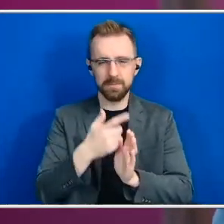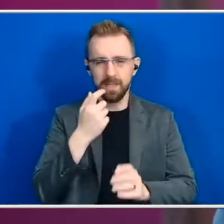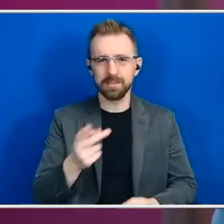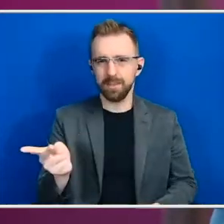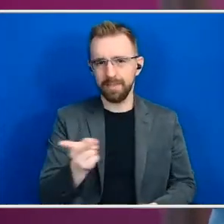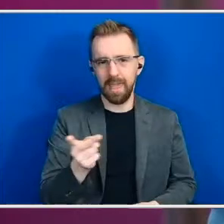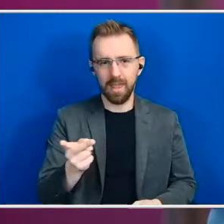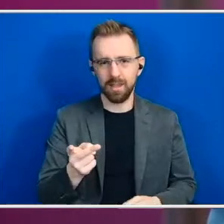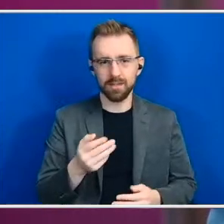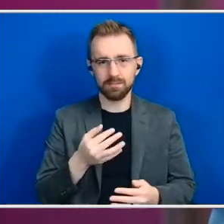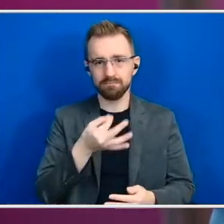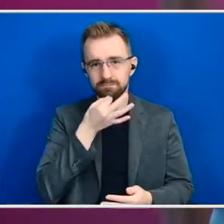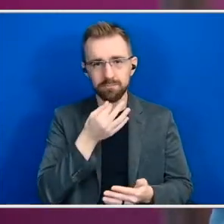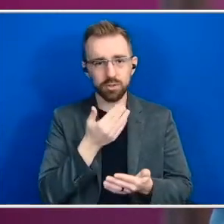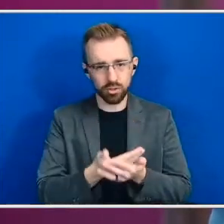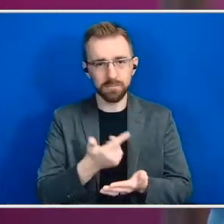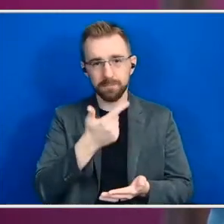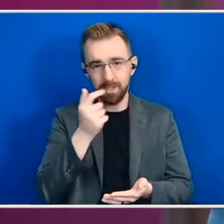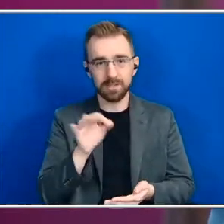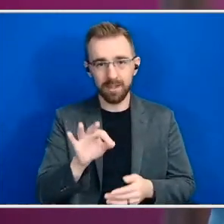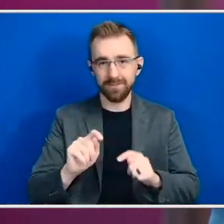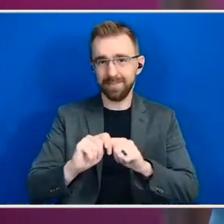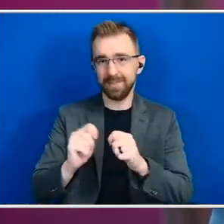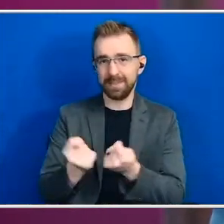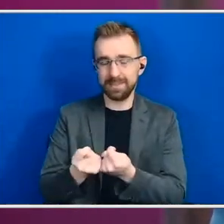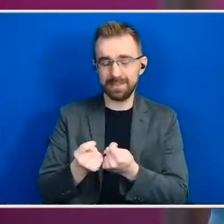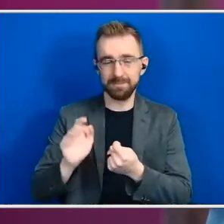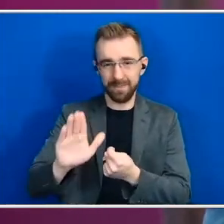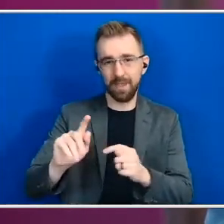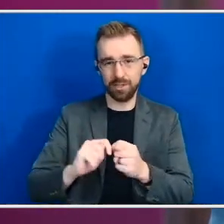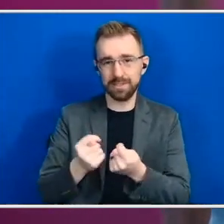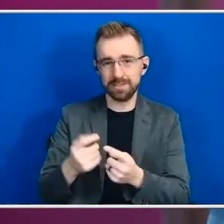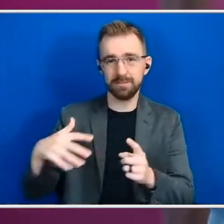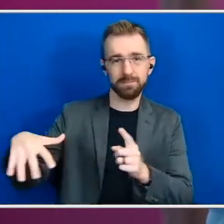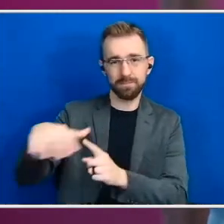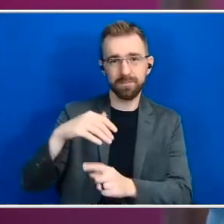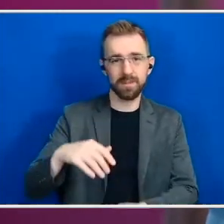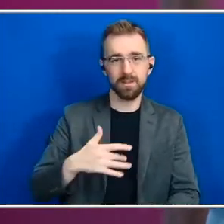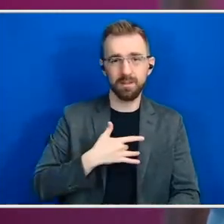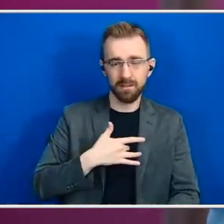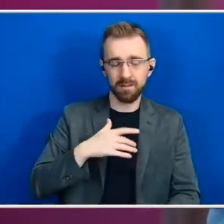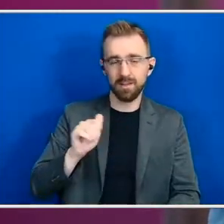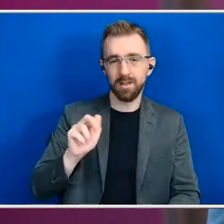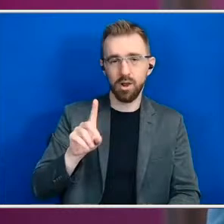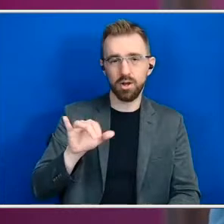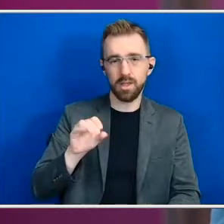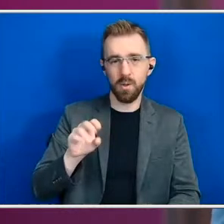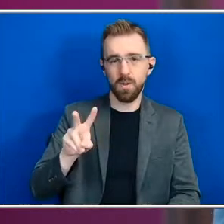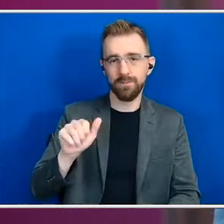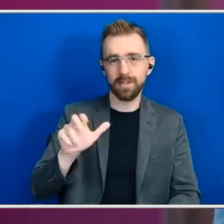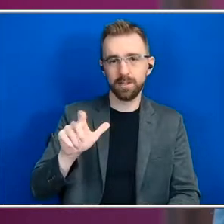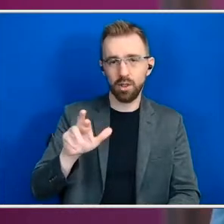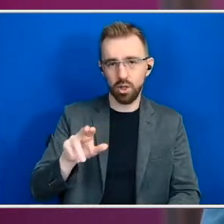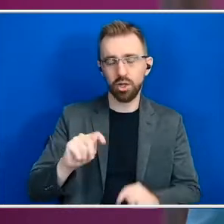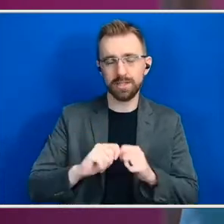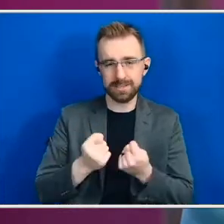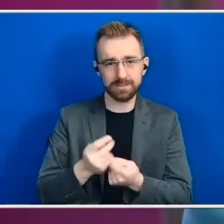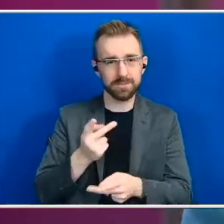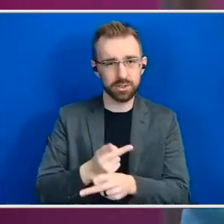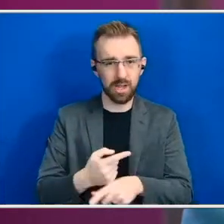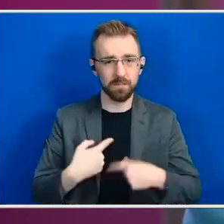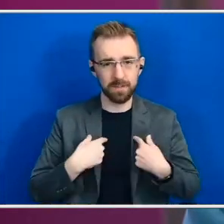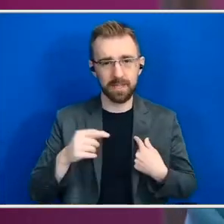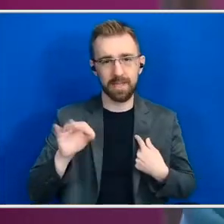are because of the team, their team, and the cardiovascular team that took care of me.